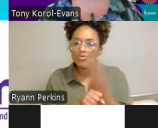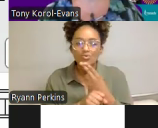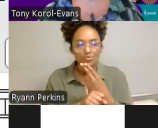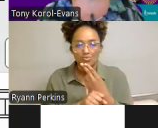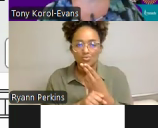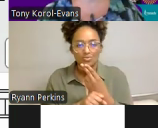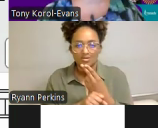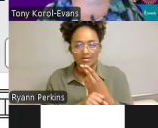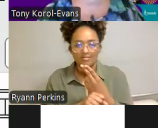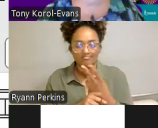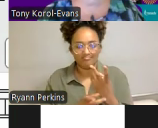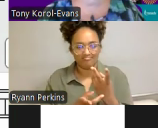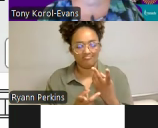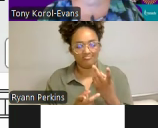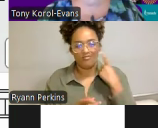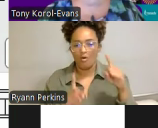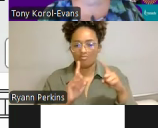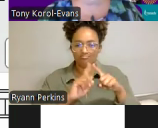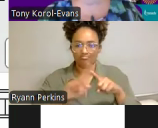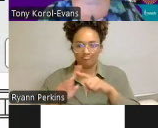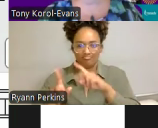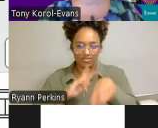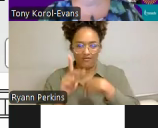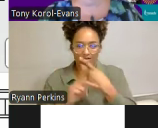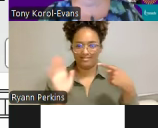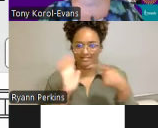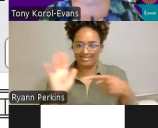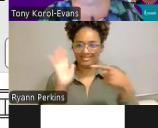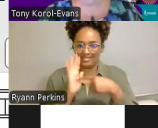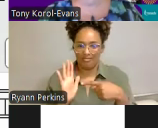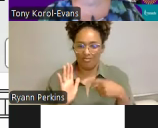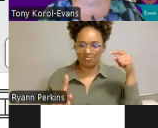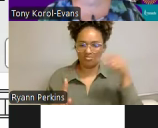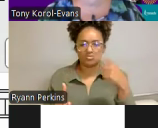a great idea of what these things look like.